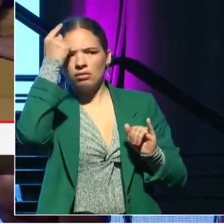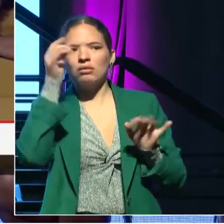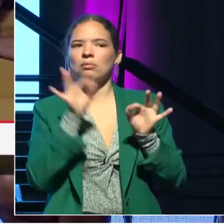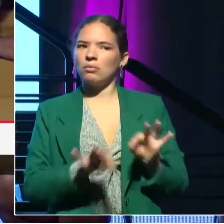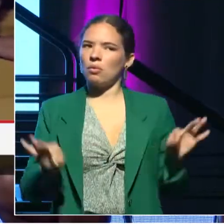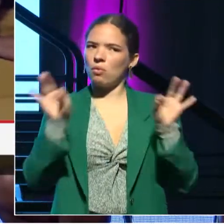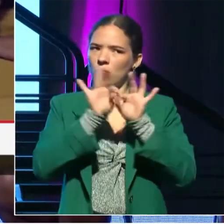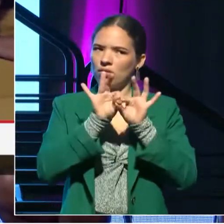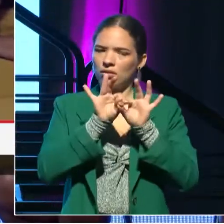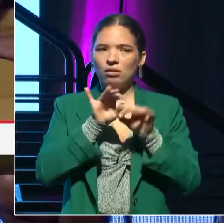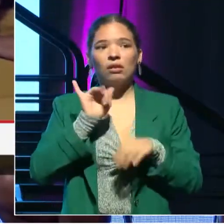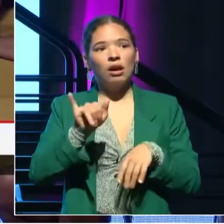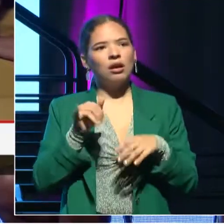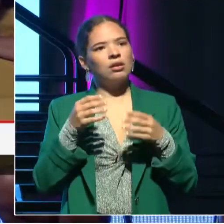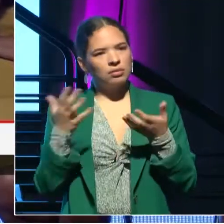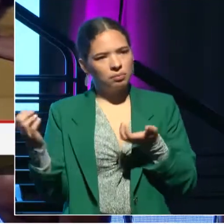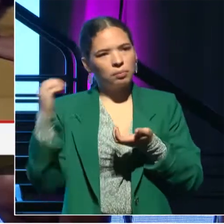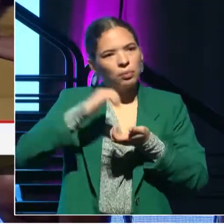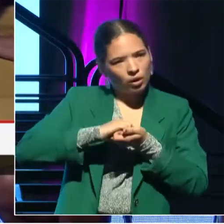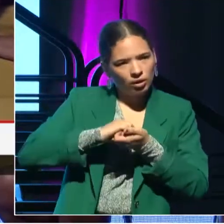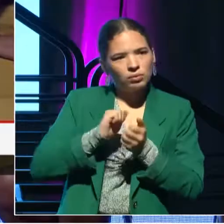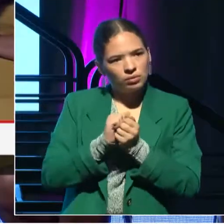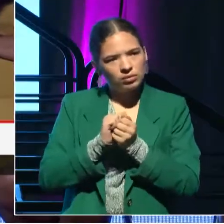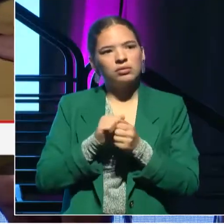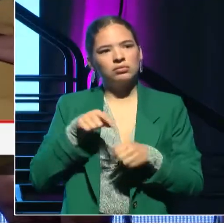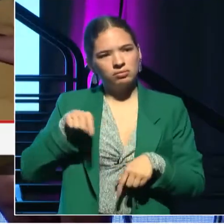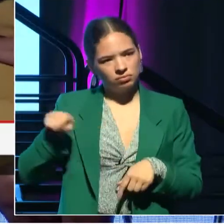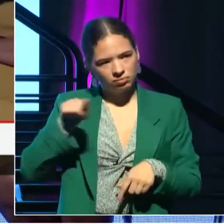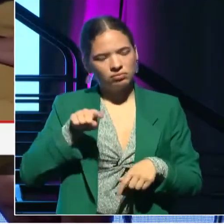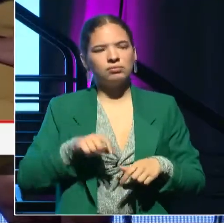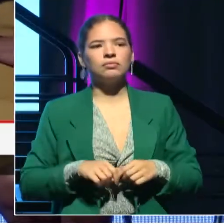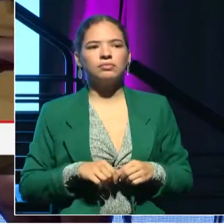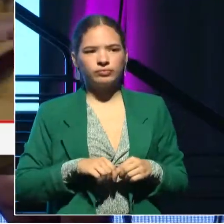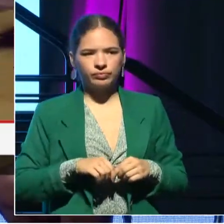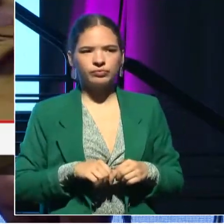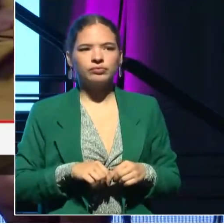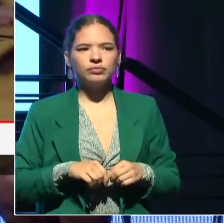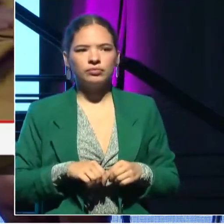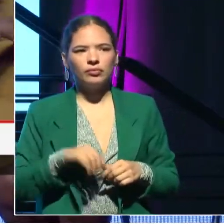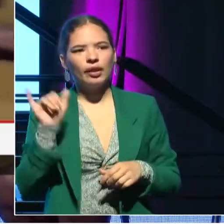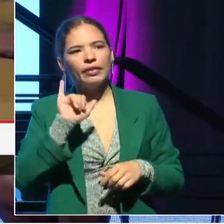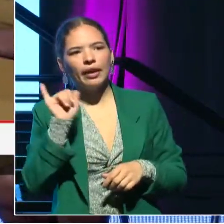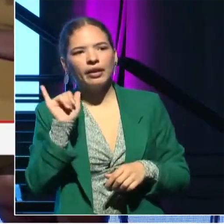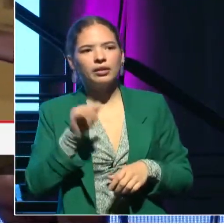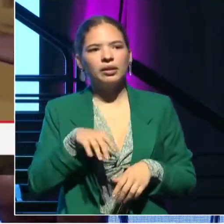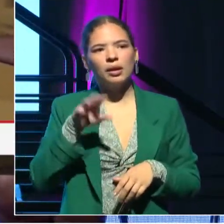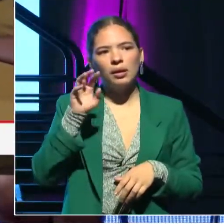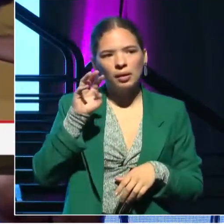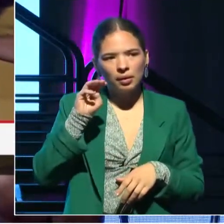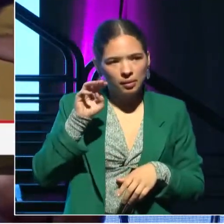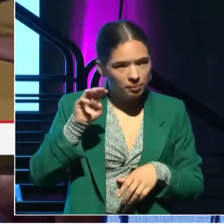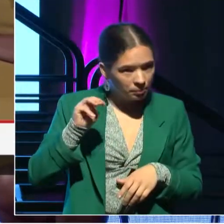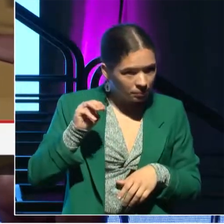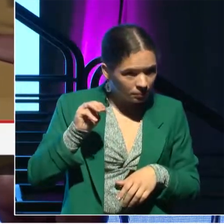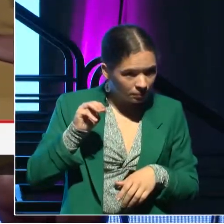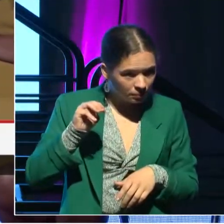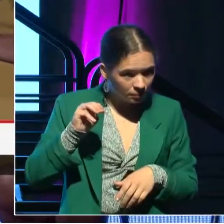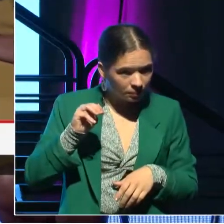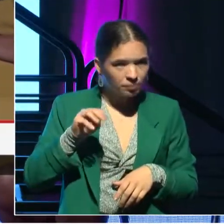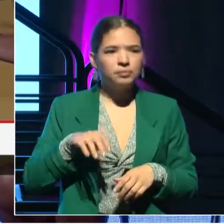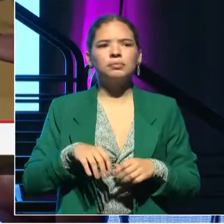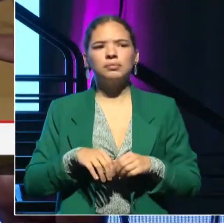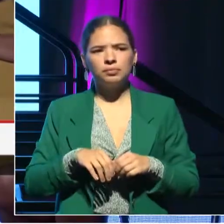and forge partnership, for example, with the March of Dimes, but also forge more partnerships with our